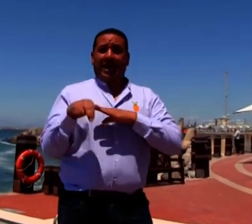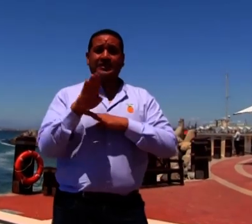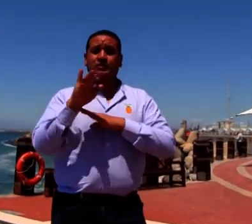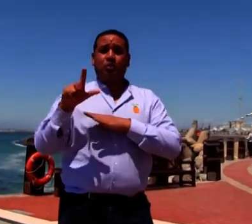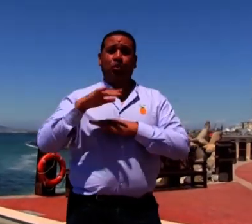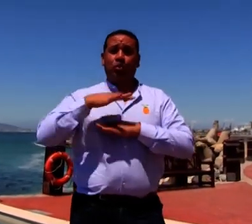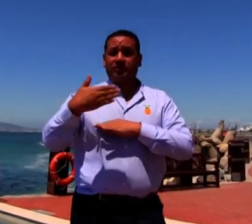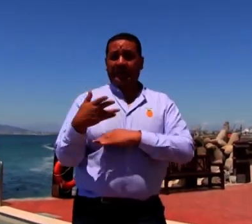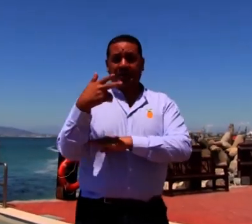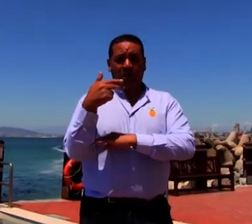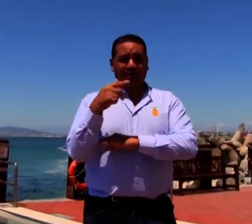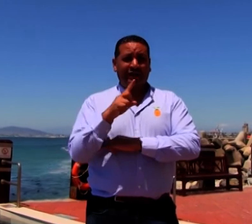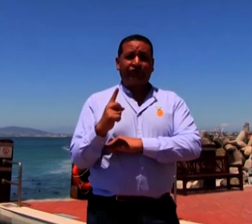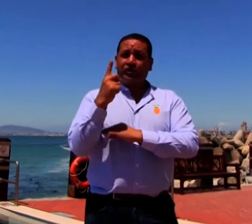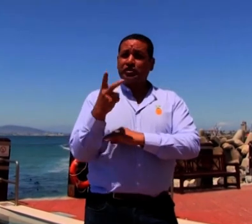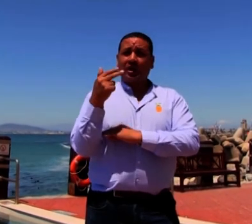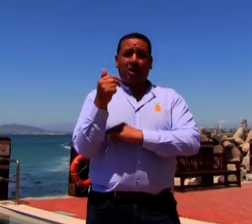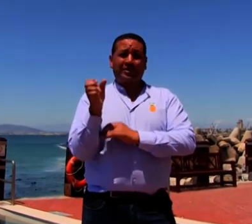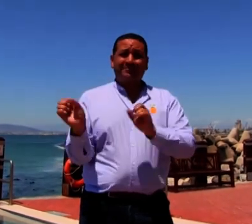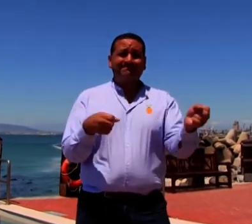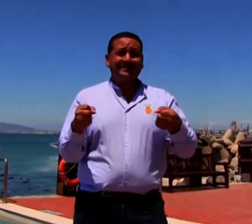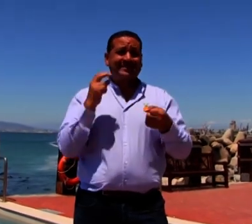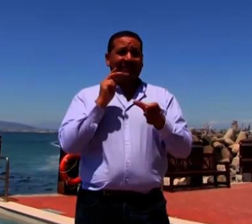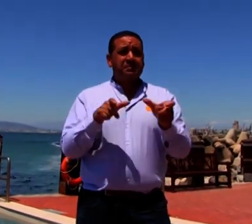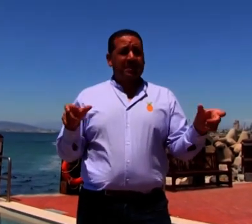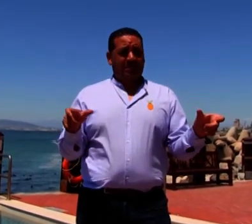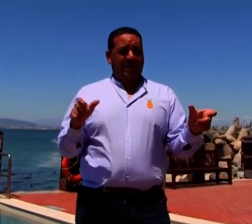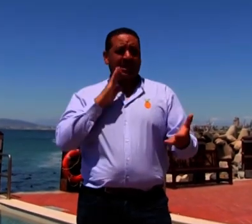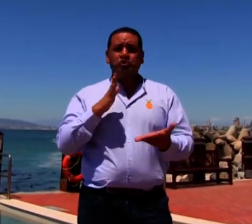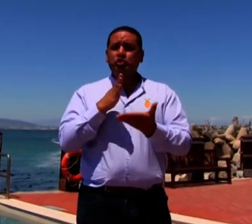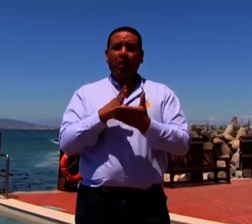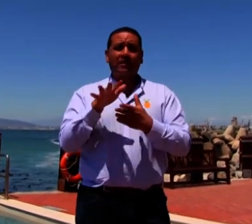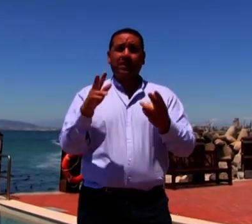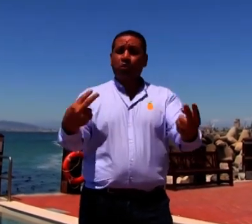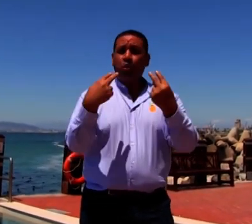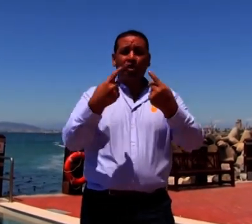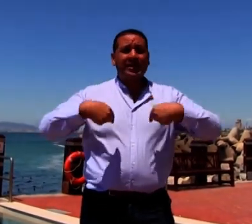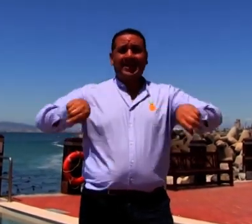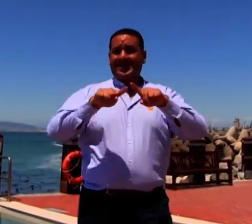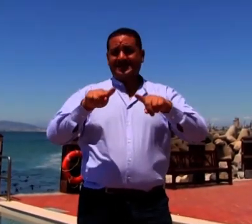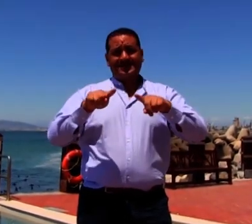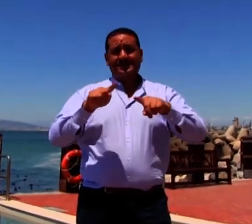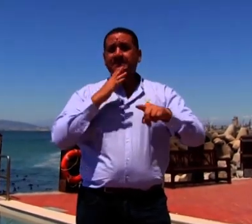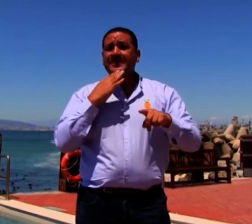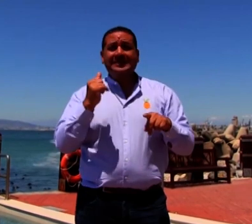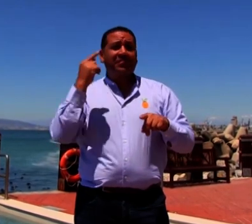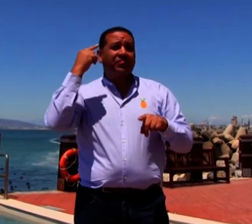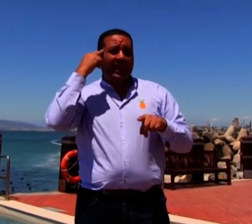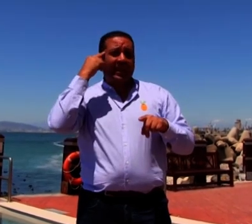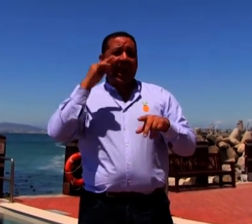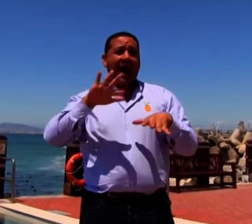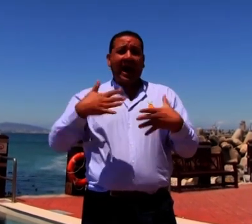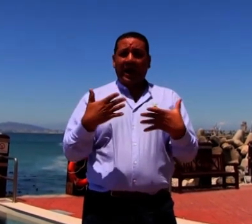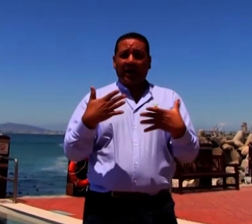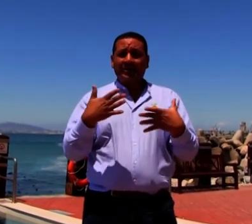appointed a lot of Deaf staff up to 50% in total over the whole group. So, please don't think that Deaf people and hearing people cannot